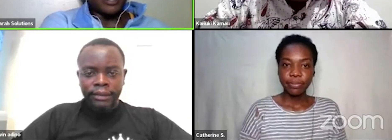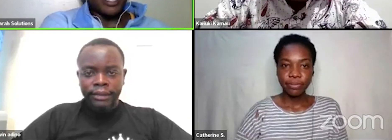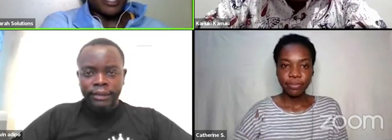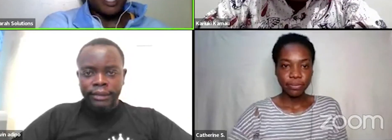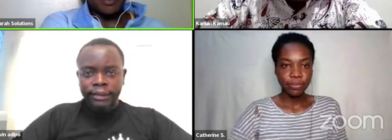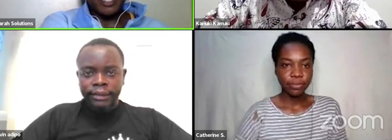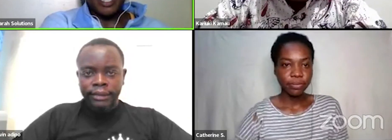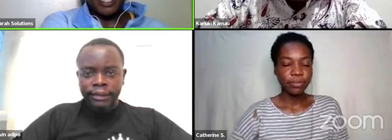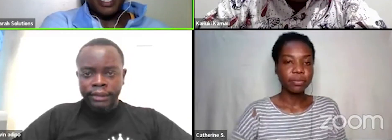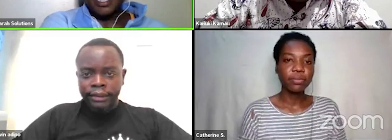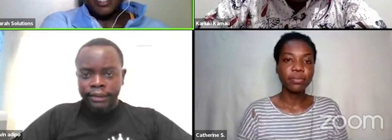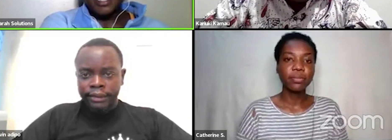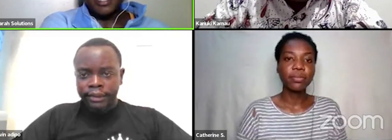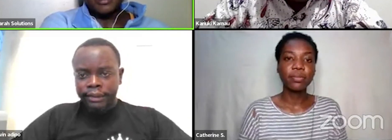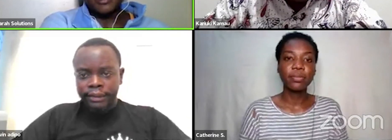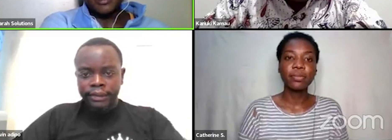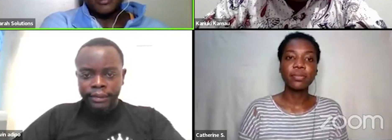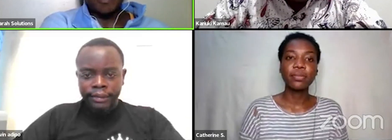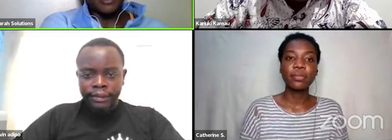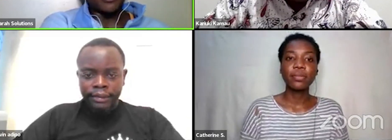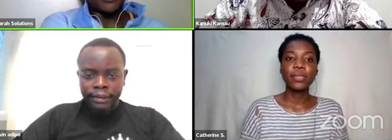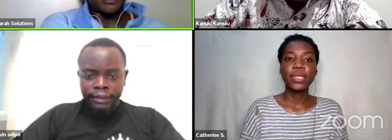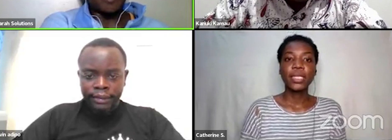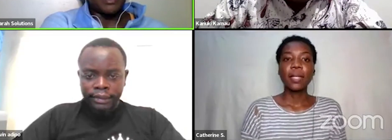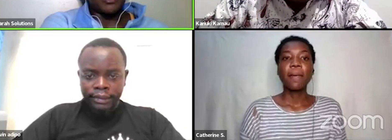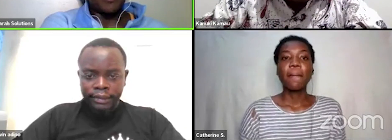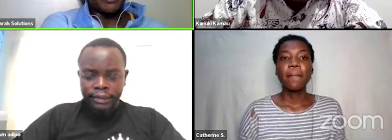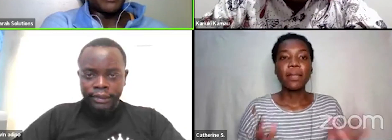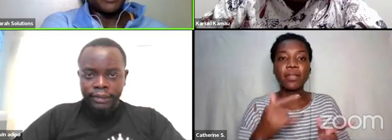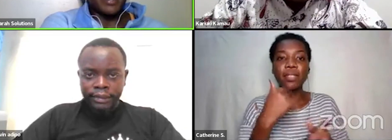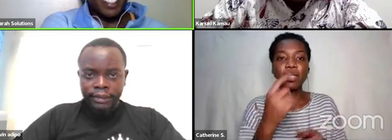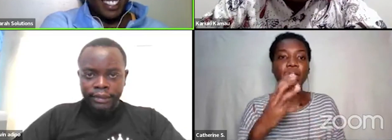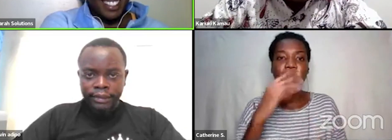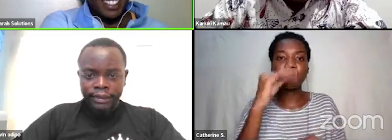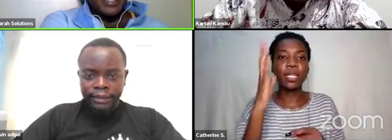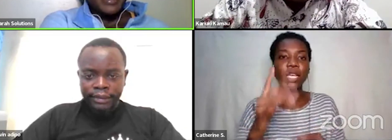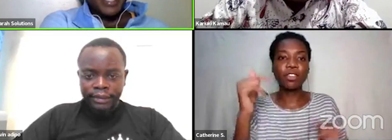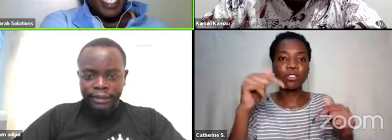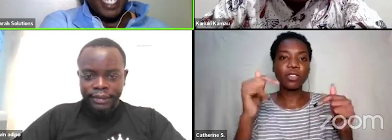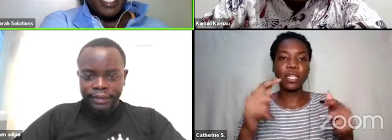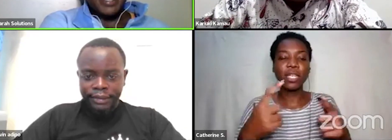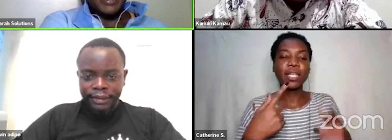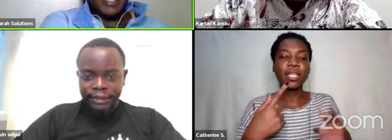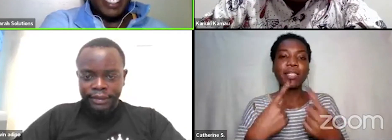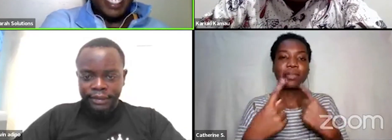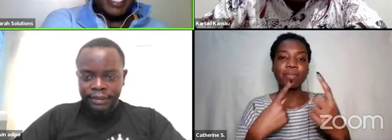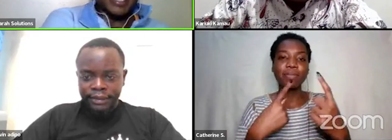There's somebody who has texted me, KK, and she's saying, the speaker today is speaking to my heart.